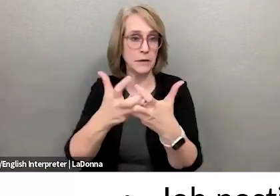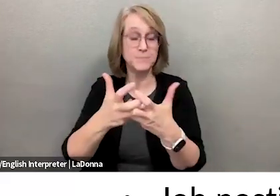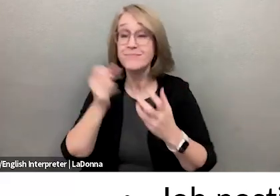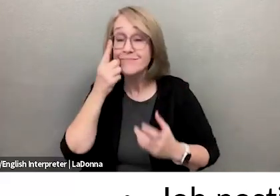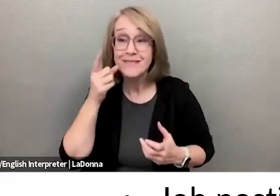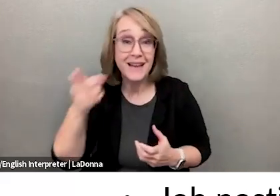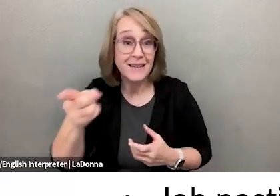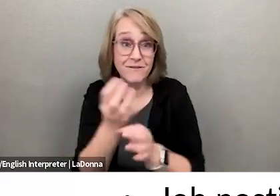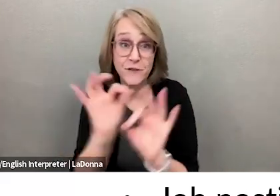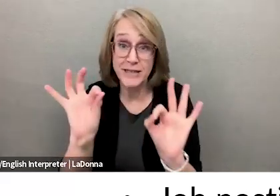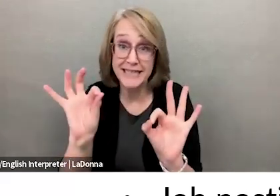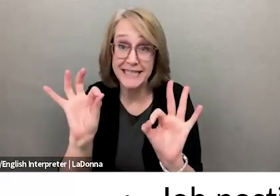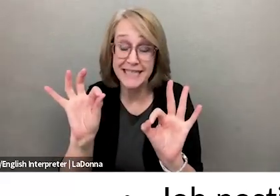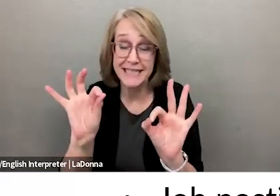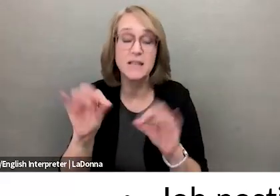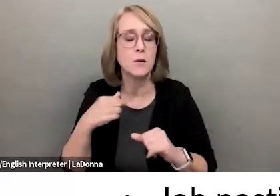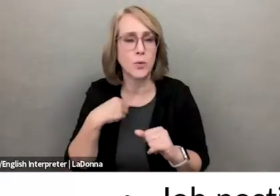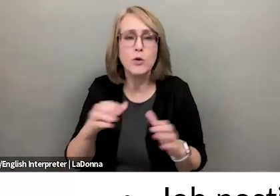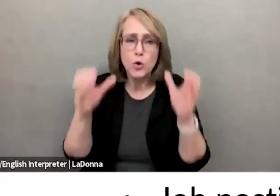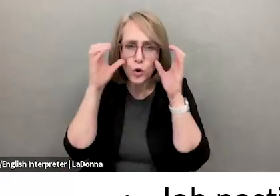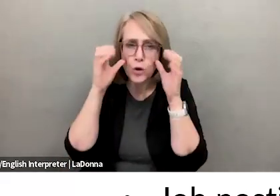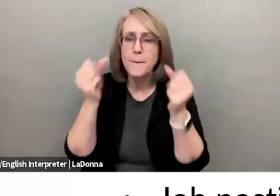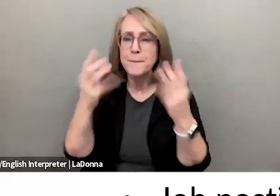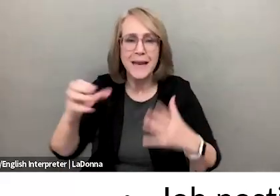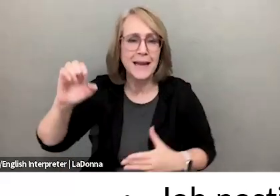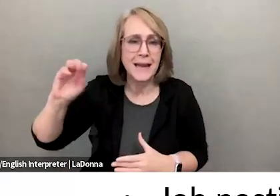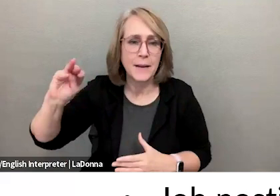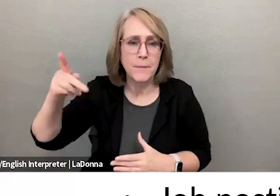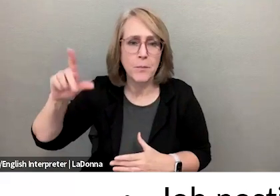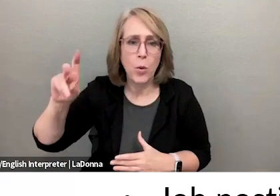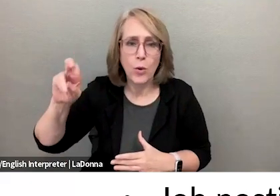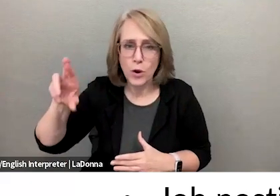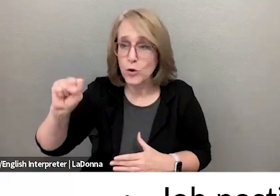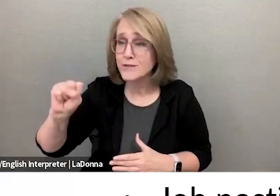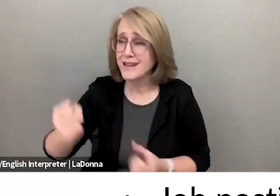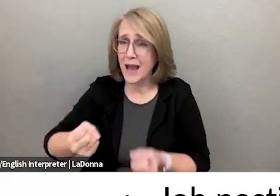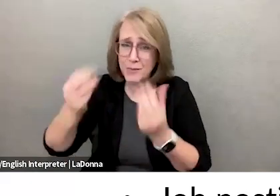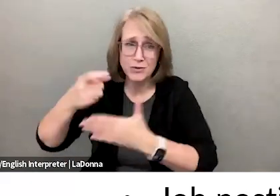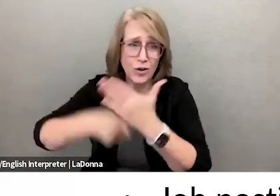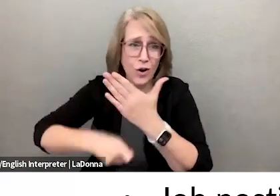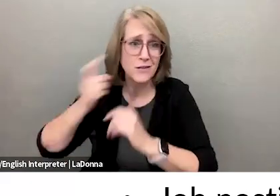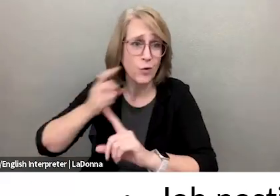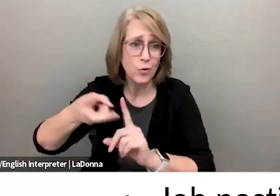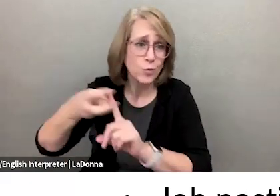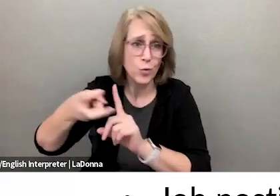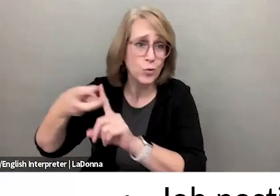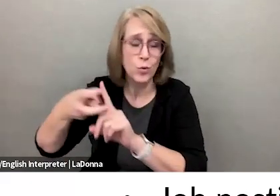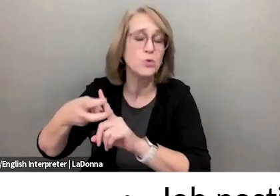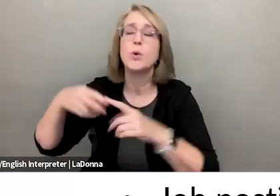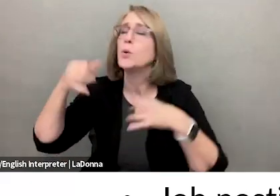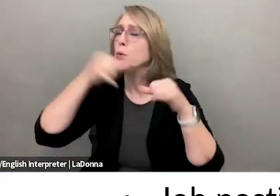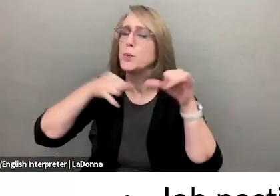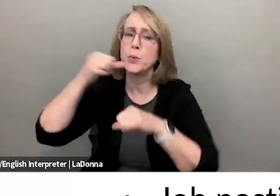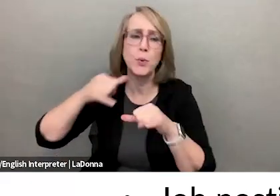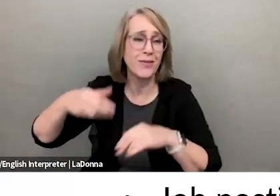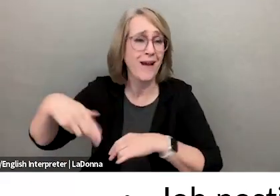free. We heard a lot from employers on how much recruitment costs are hurting them, especially with the